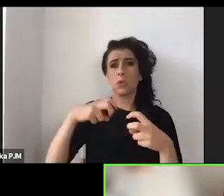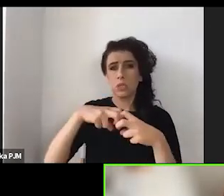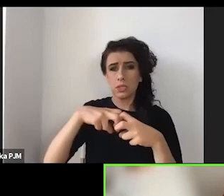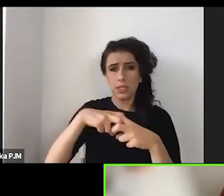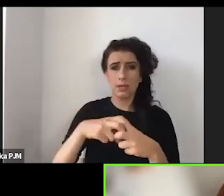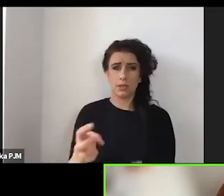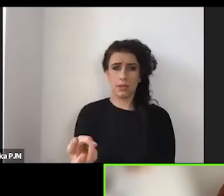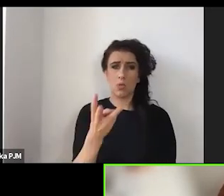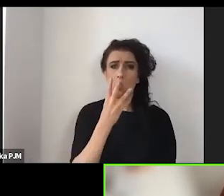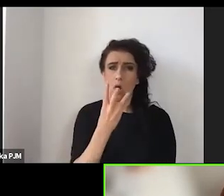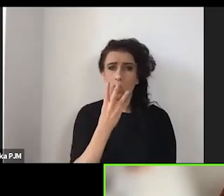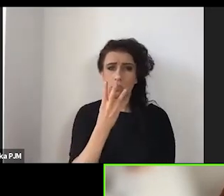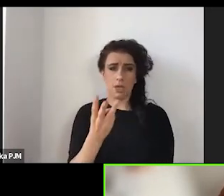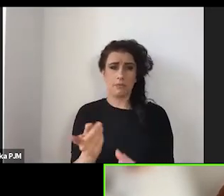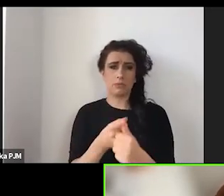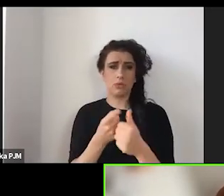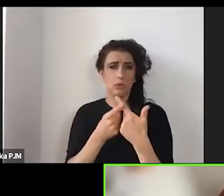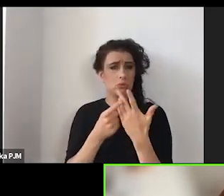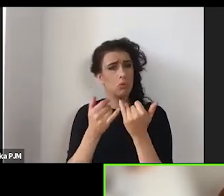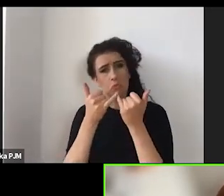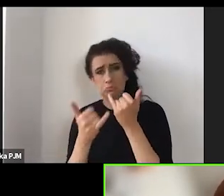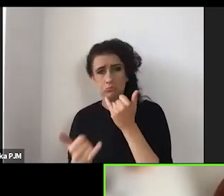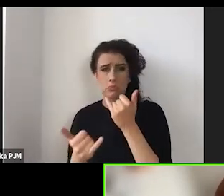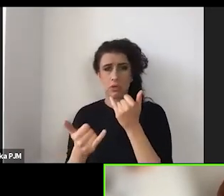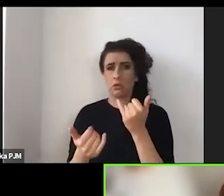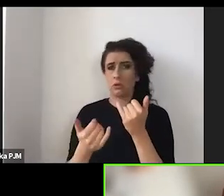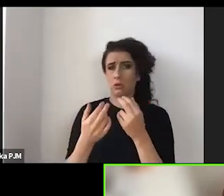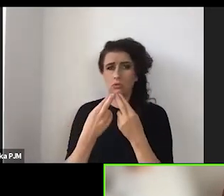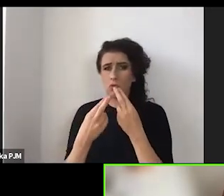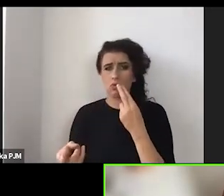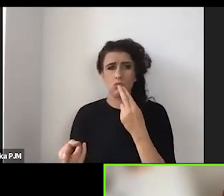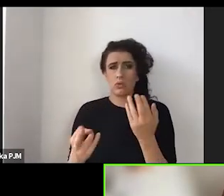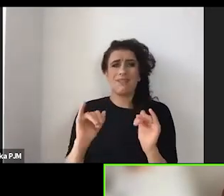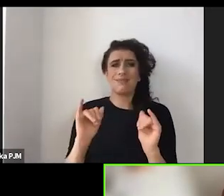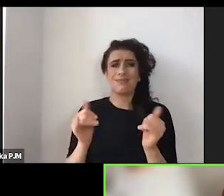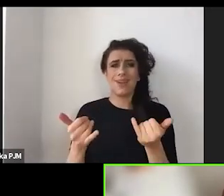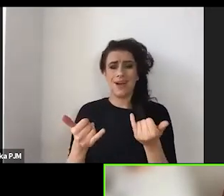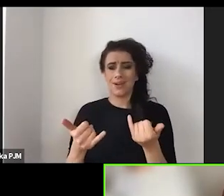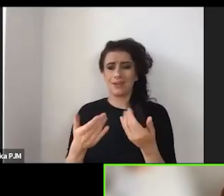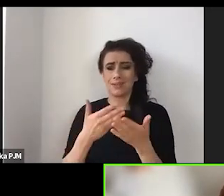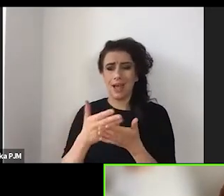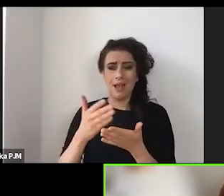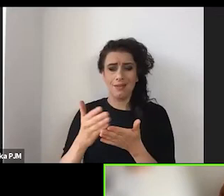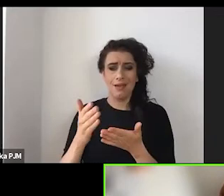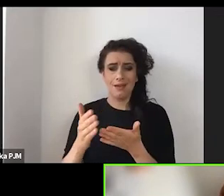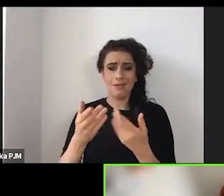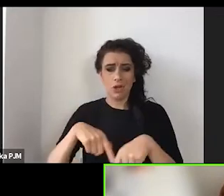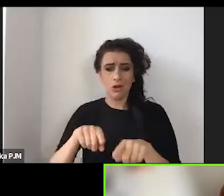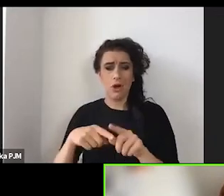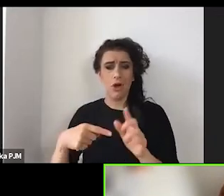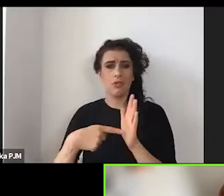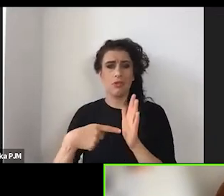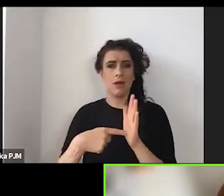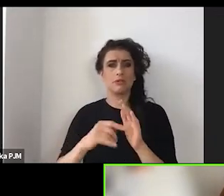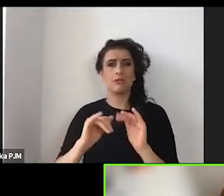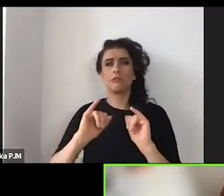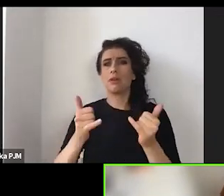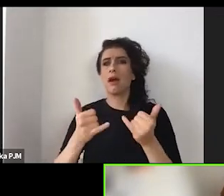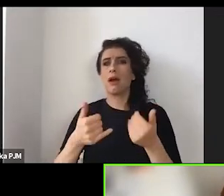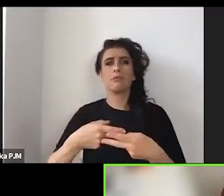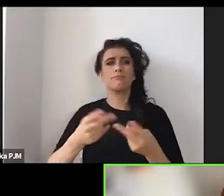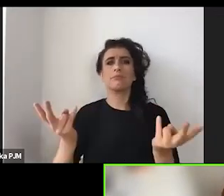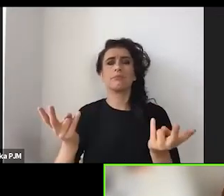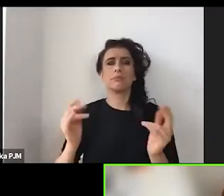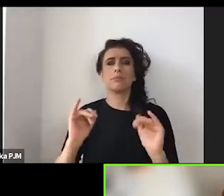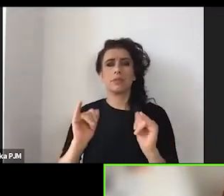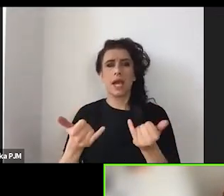some hope or some hopeful advice. But if you are a person that live in a rural